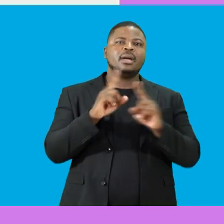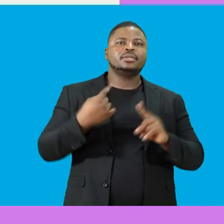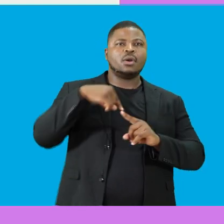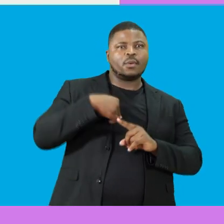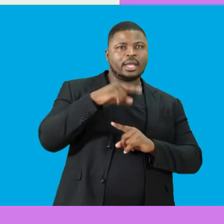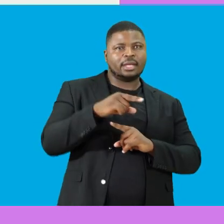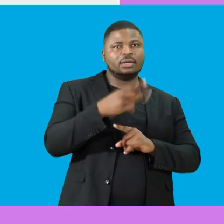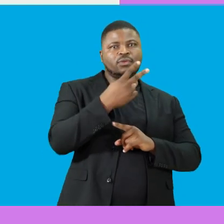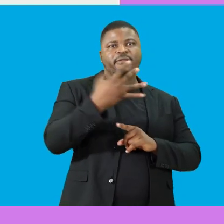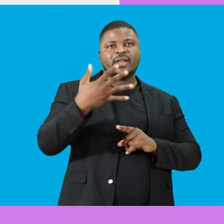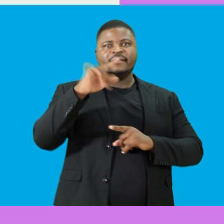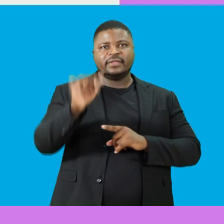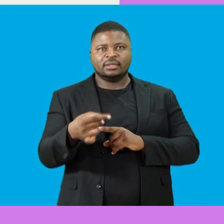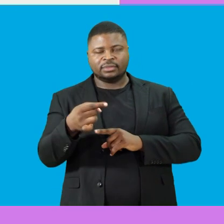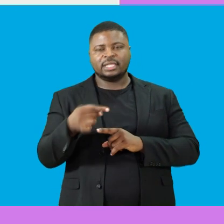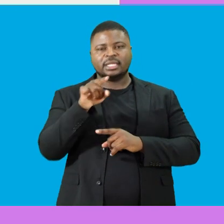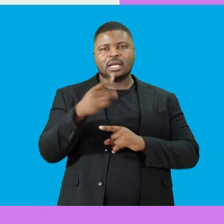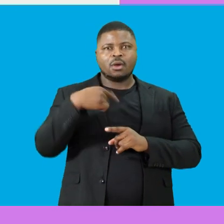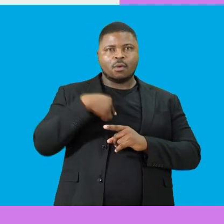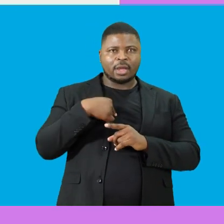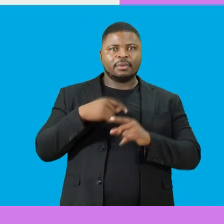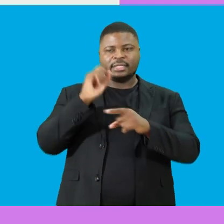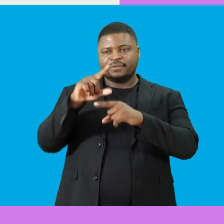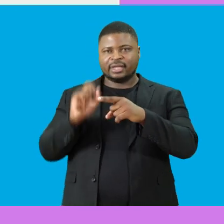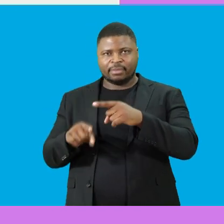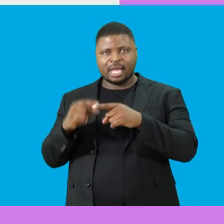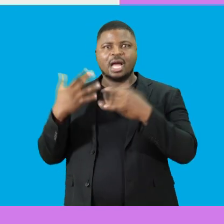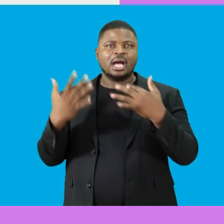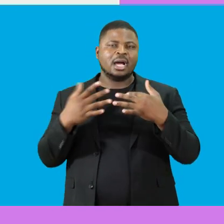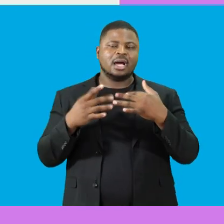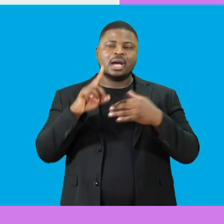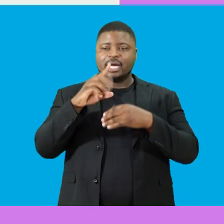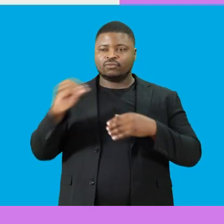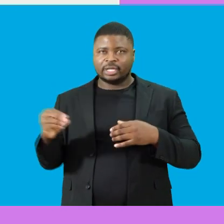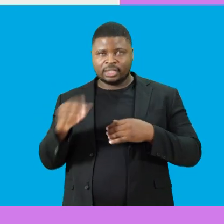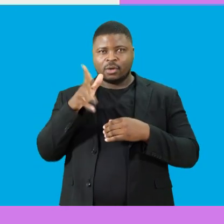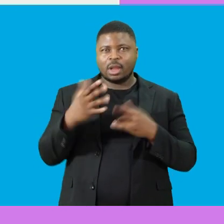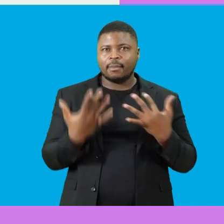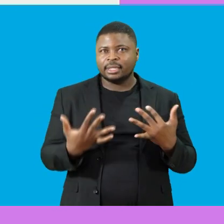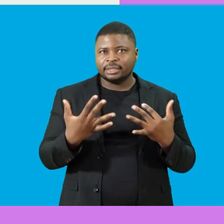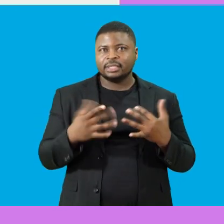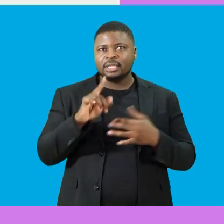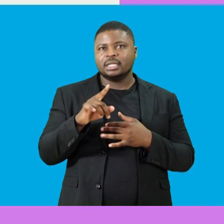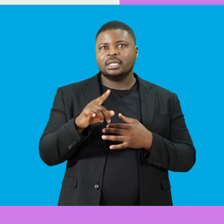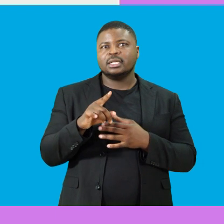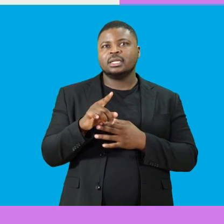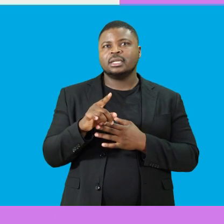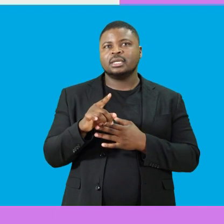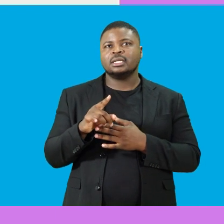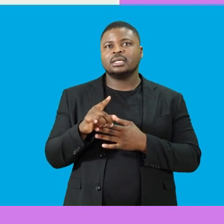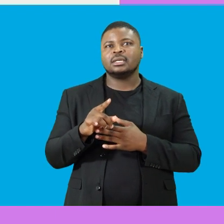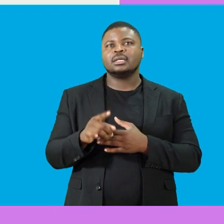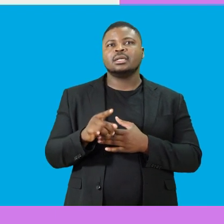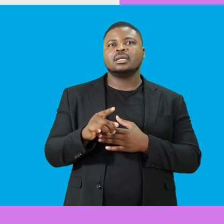know that we've got how many 100 Rands? If we divide it by, let's say we divide it by the 100, we will get that